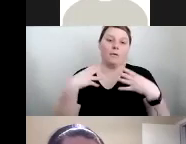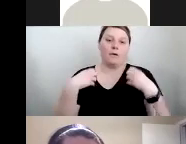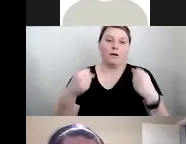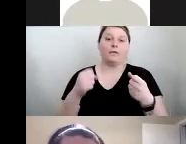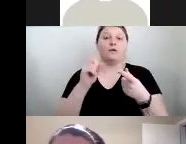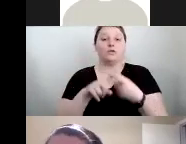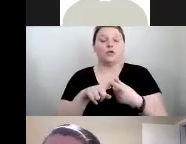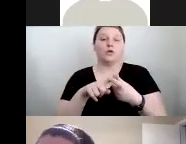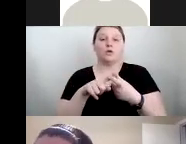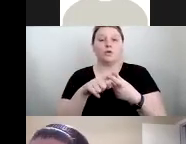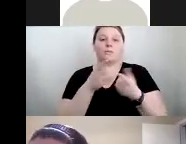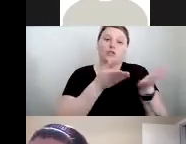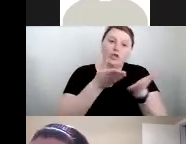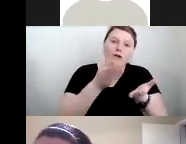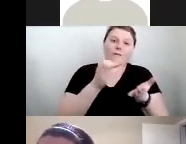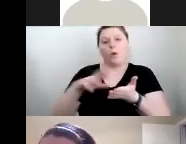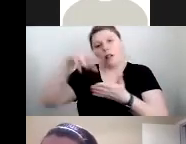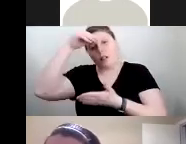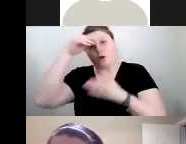learn.